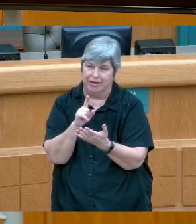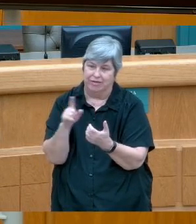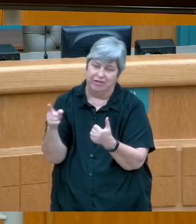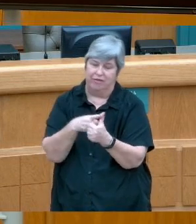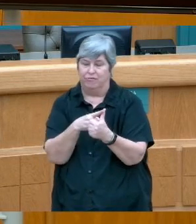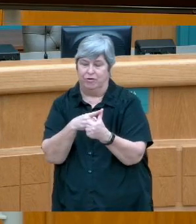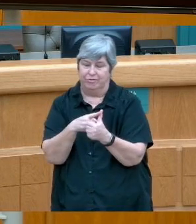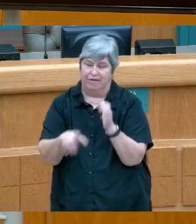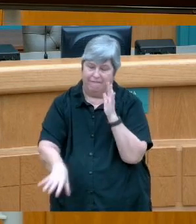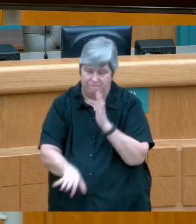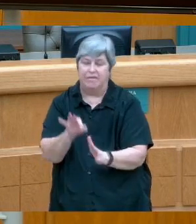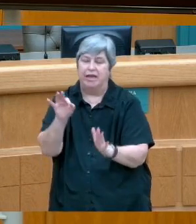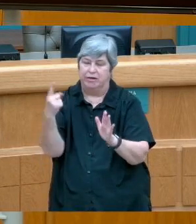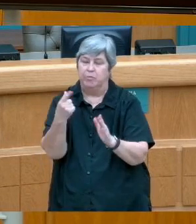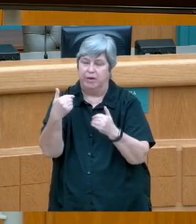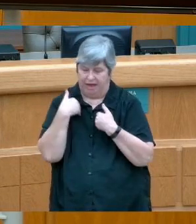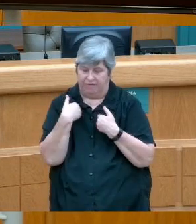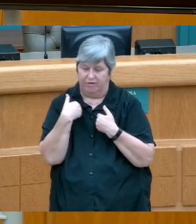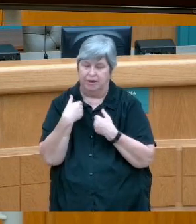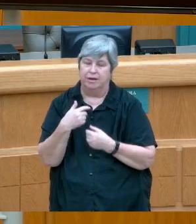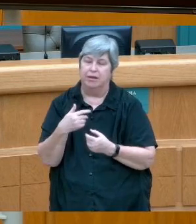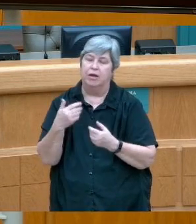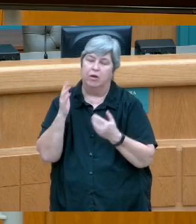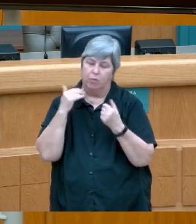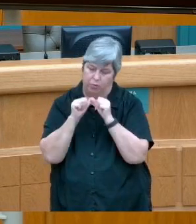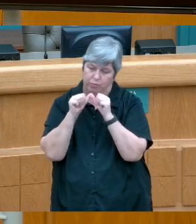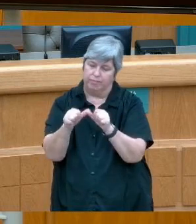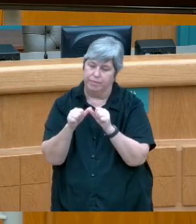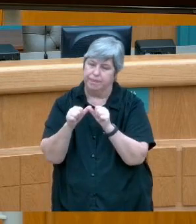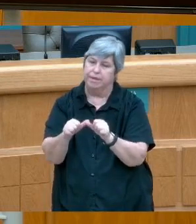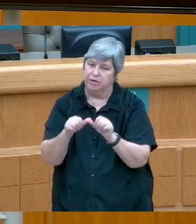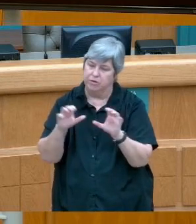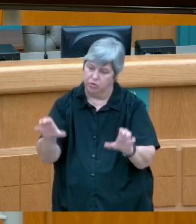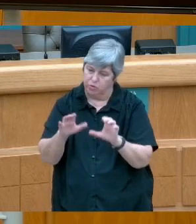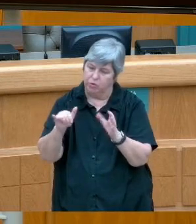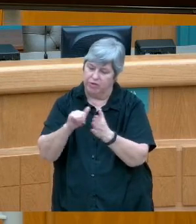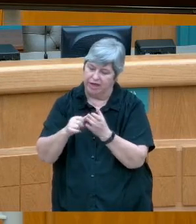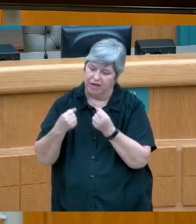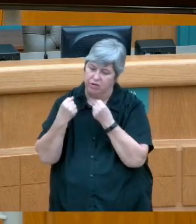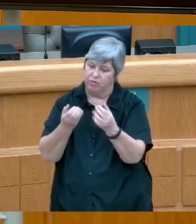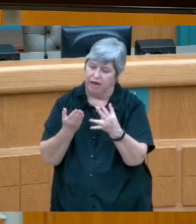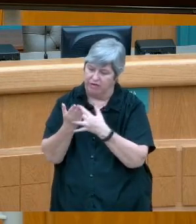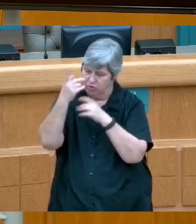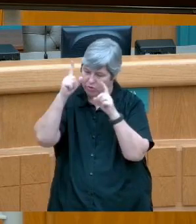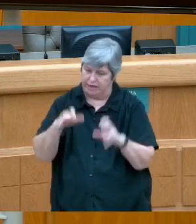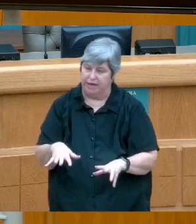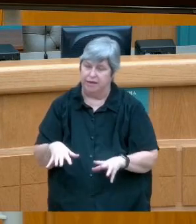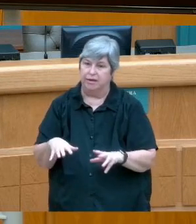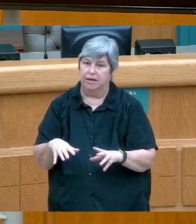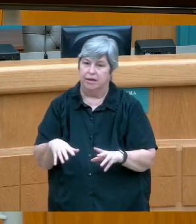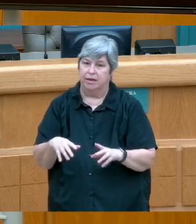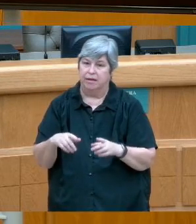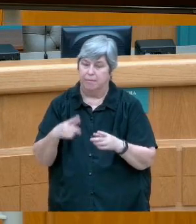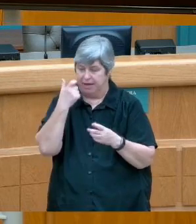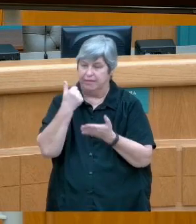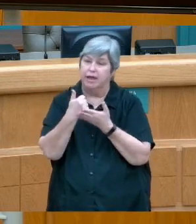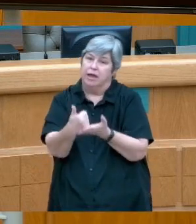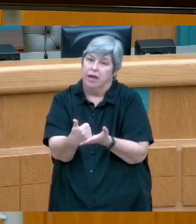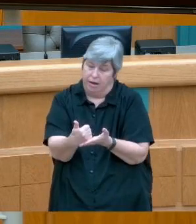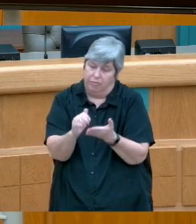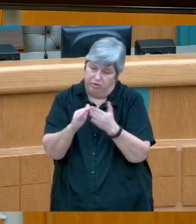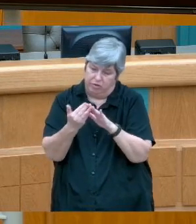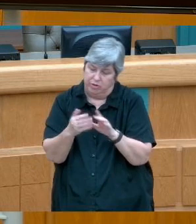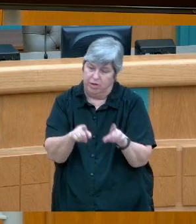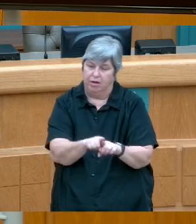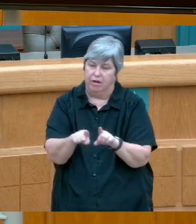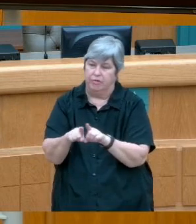first positive here in Nueces County. We will continue to operate the drive-through as they serve the community, and they also